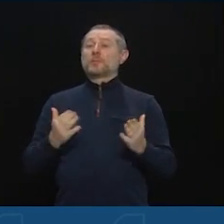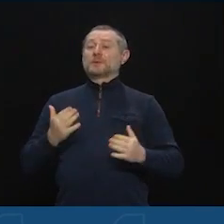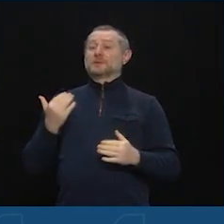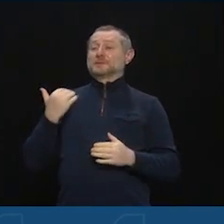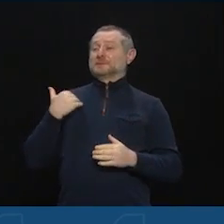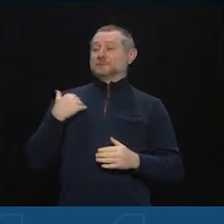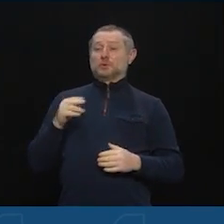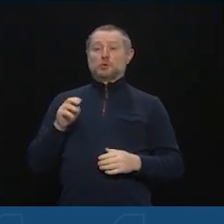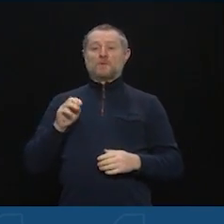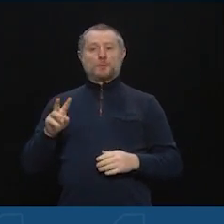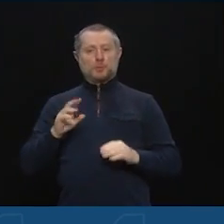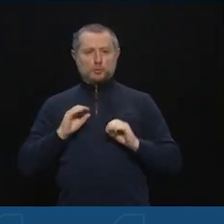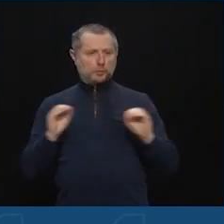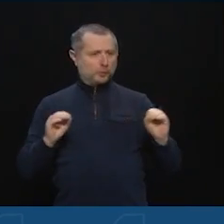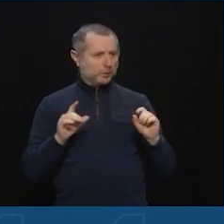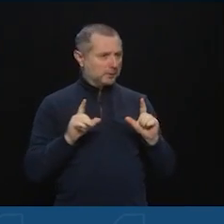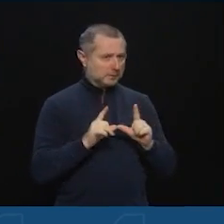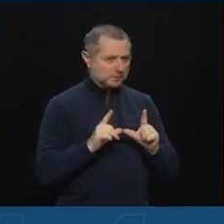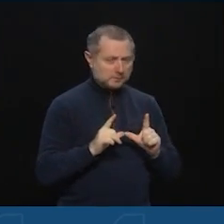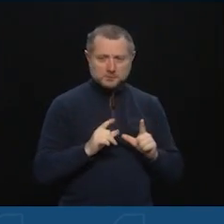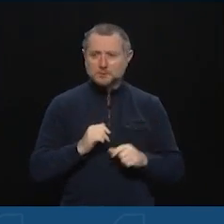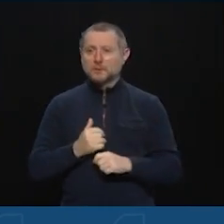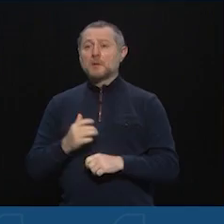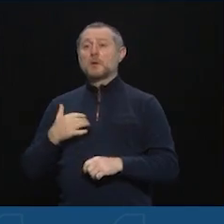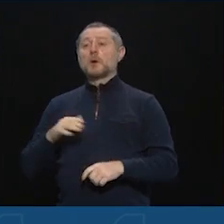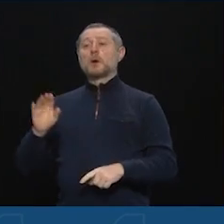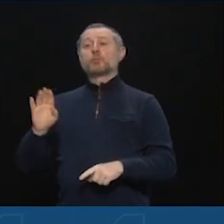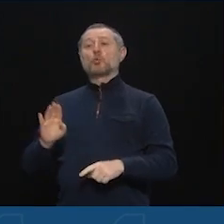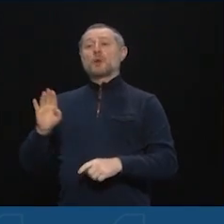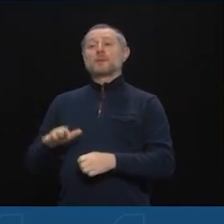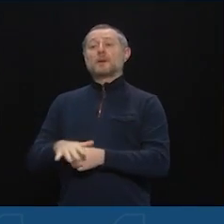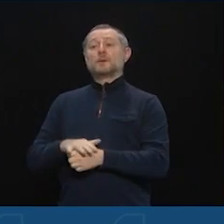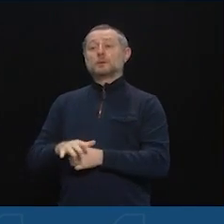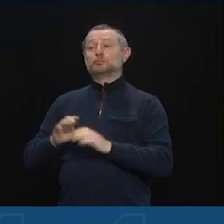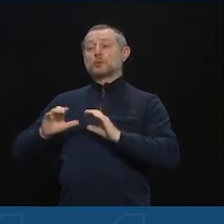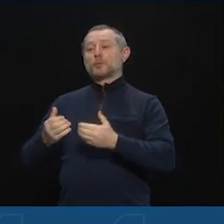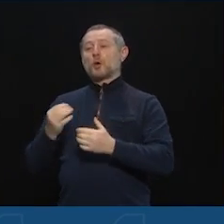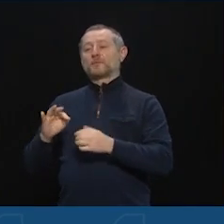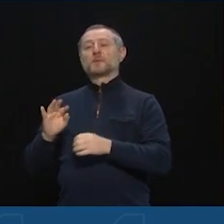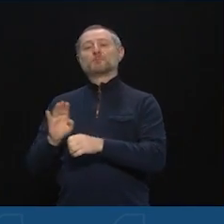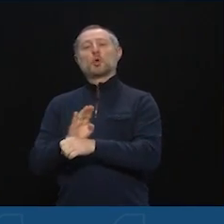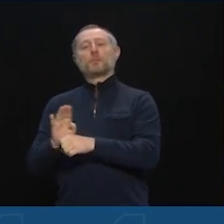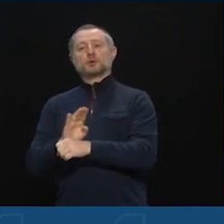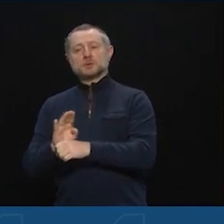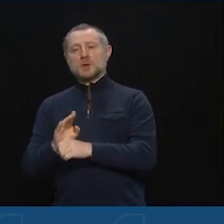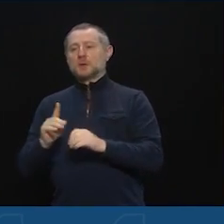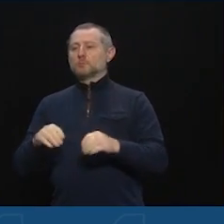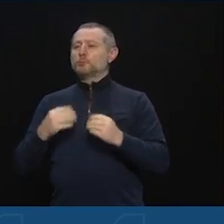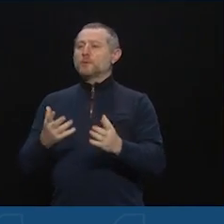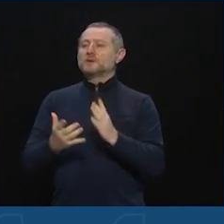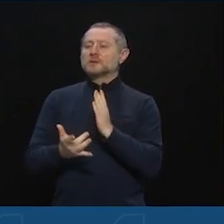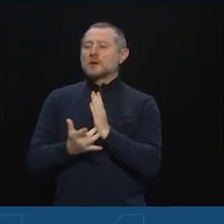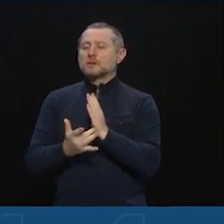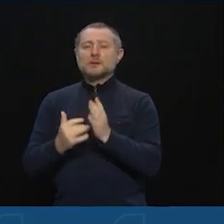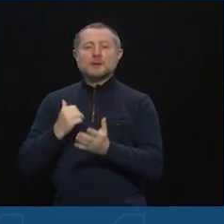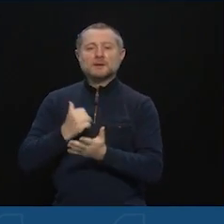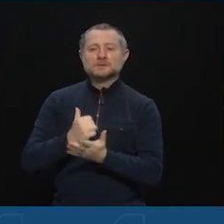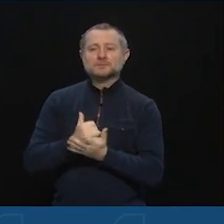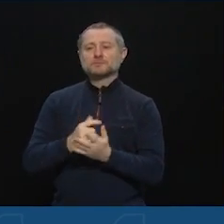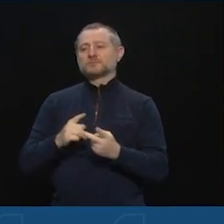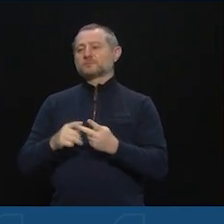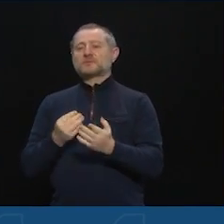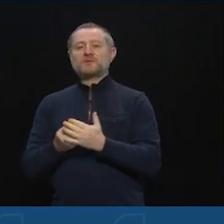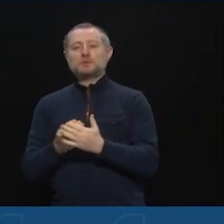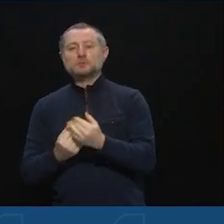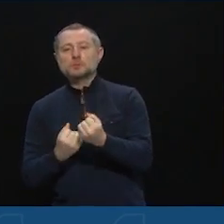without a license, the Brooklyn Chamber of Commerce and the Social Justice Fund provided technical assistance and financial support when we